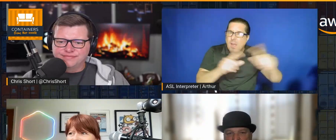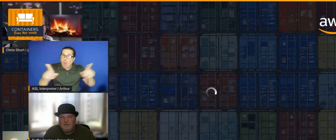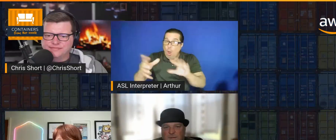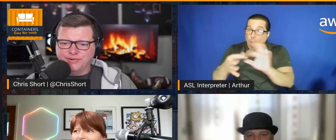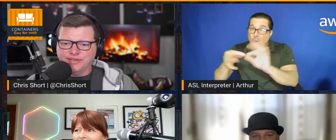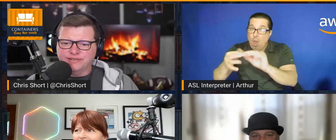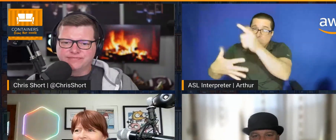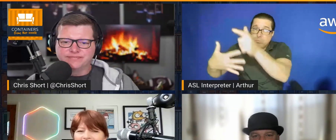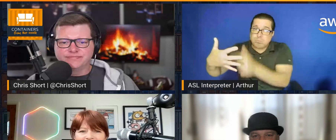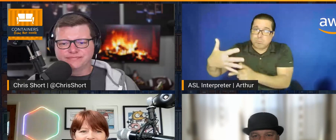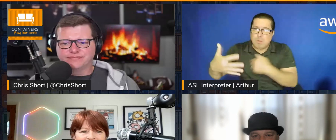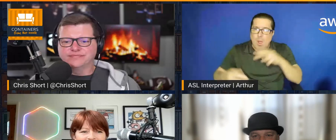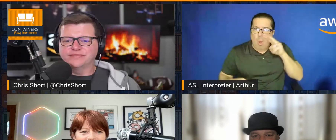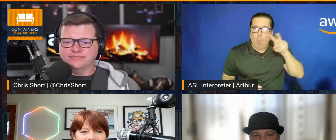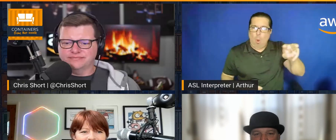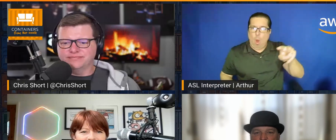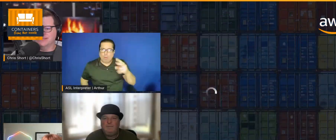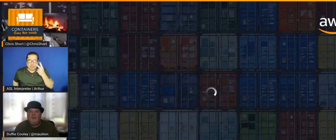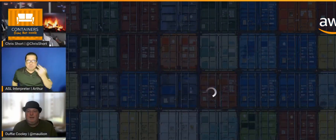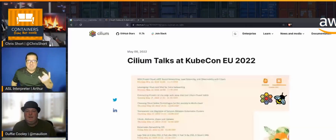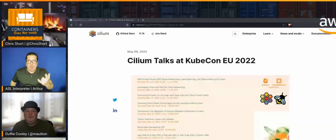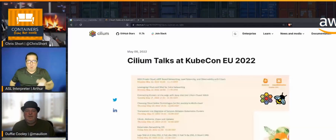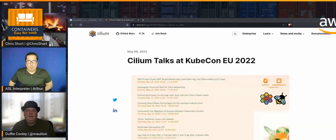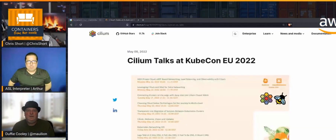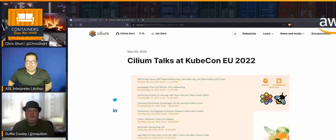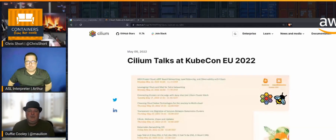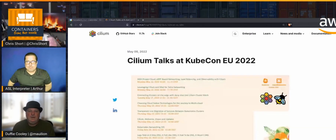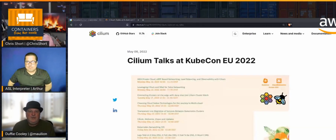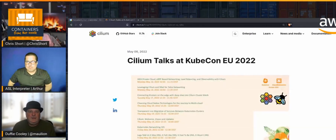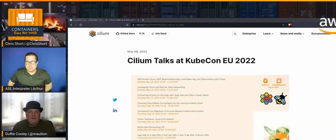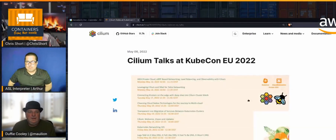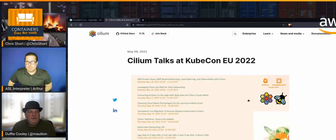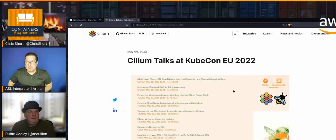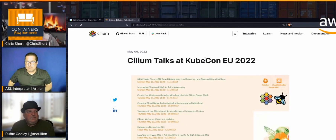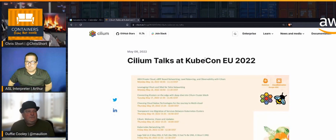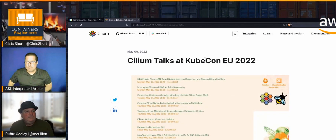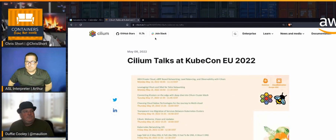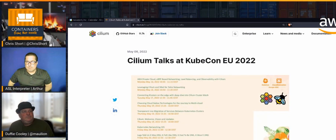Yeah. There we go. Oh, Psy's doing it. Never mind.